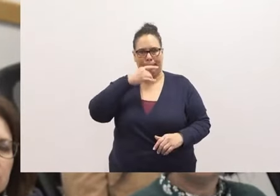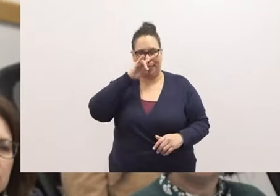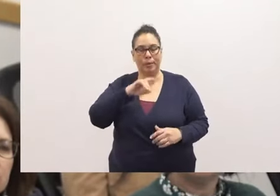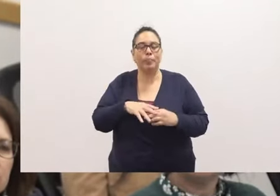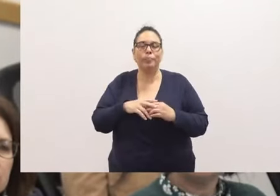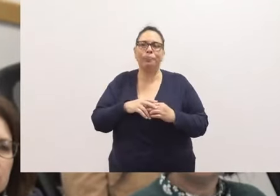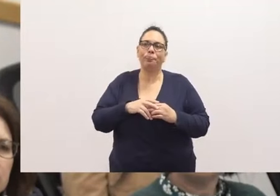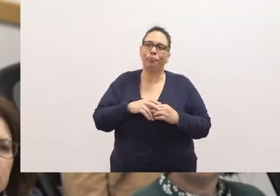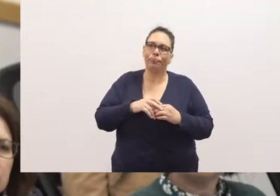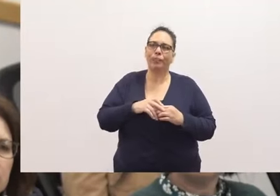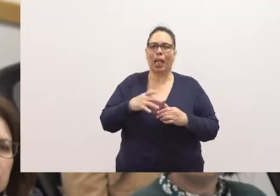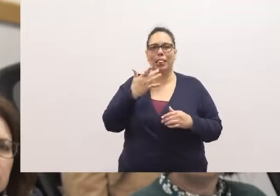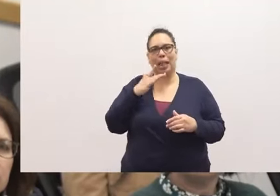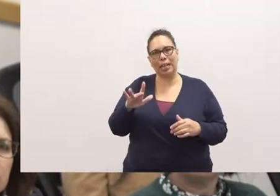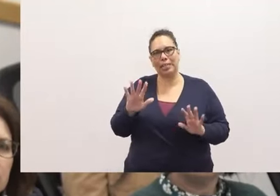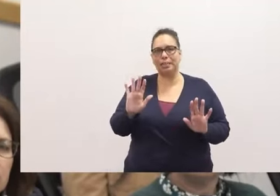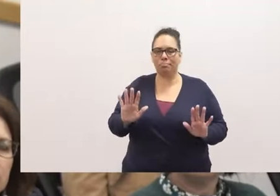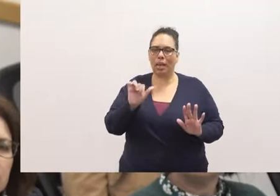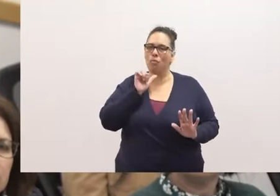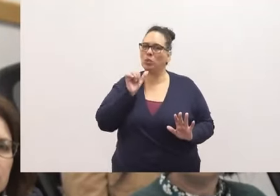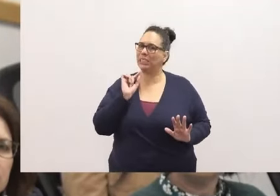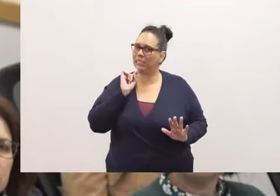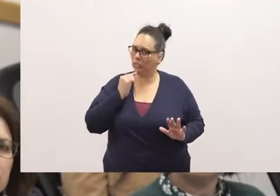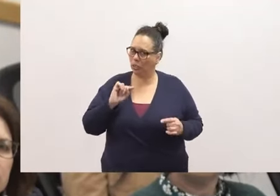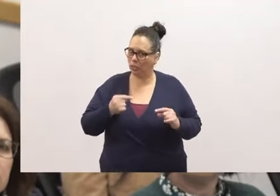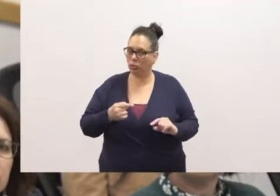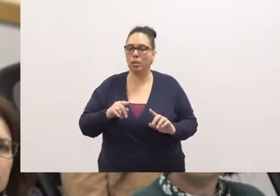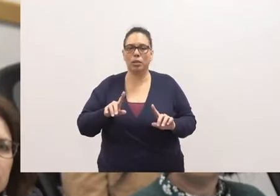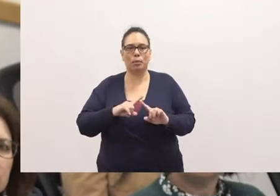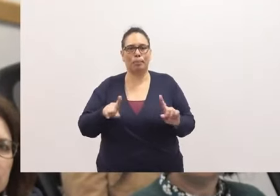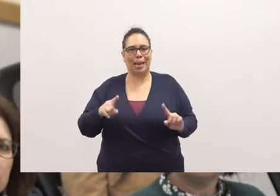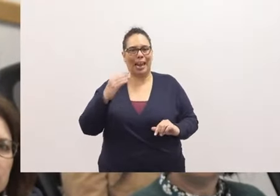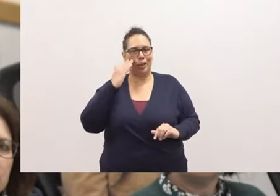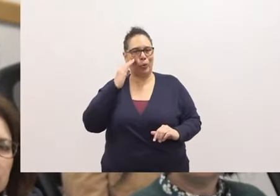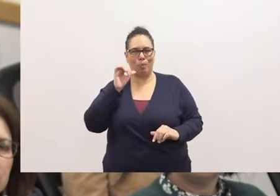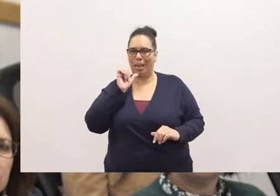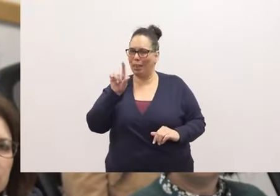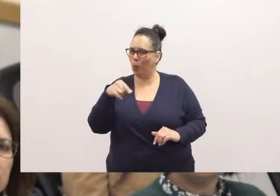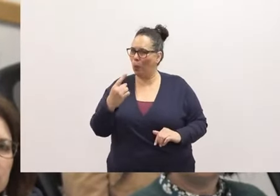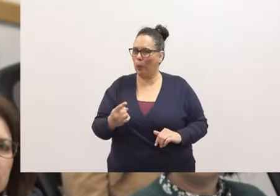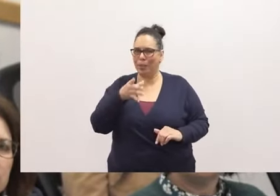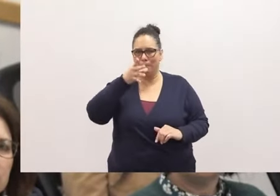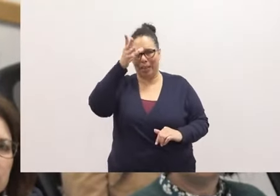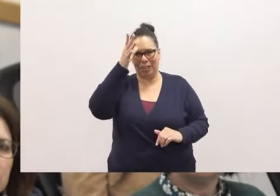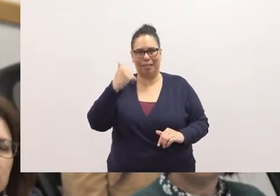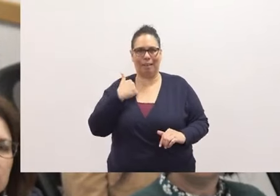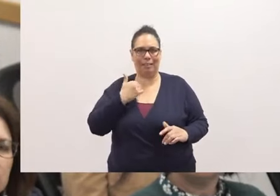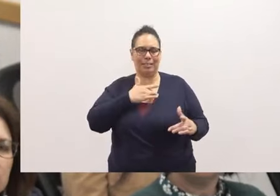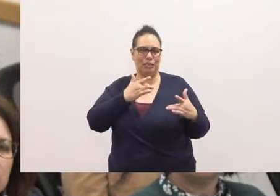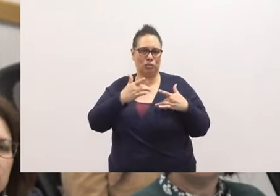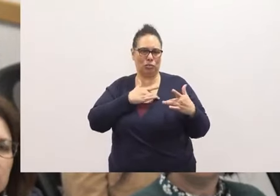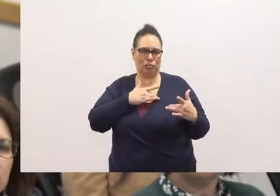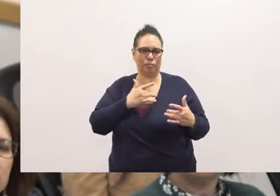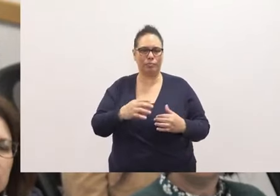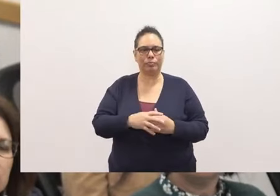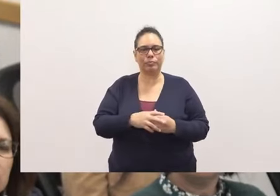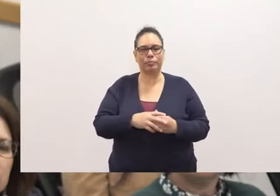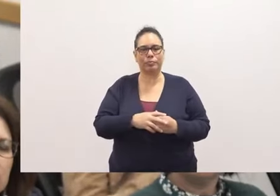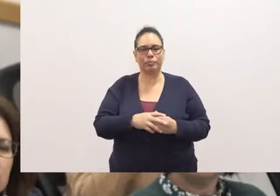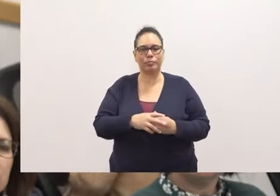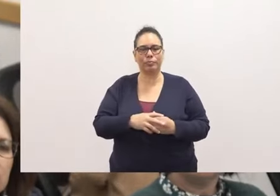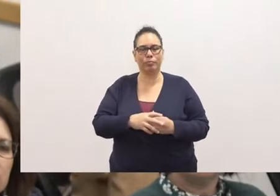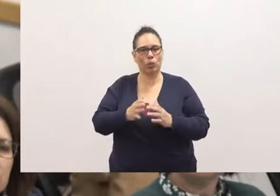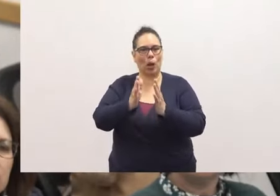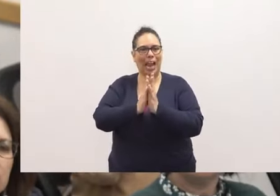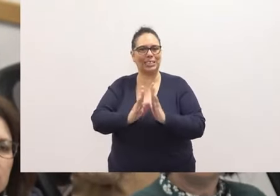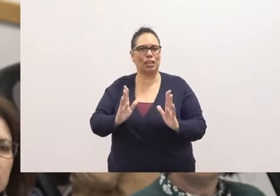And you know, luckily she wasn't seriously injured, but I know I can't be the only parent that has those concerns. And you know, we're